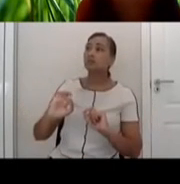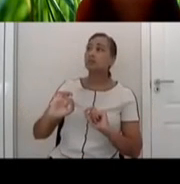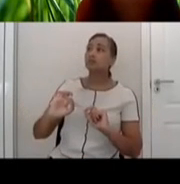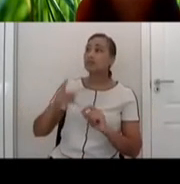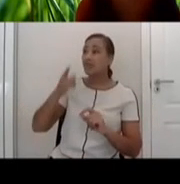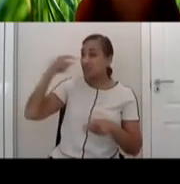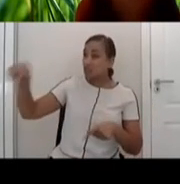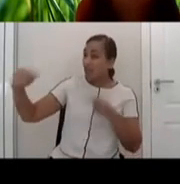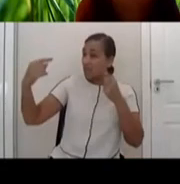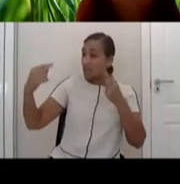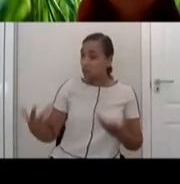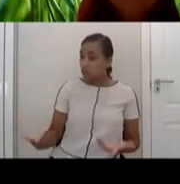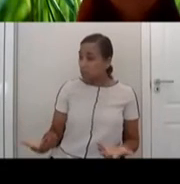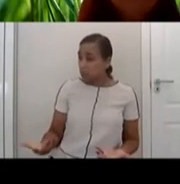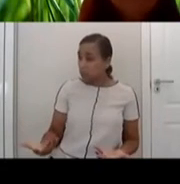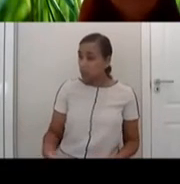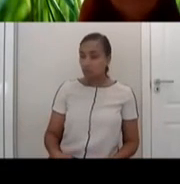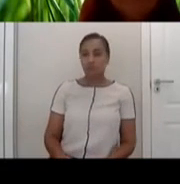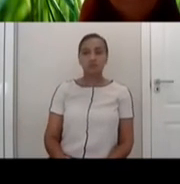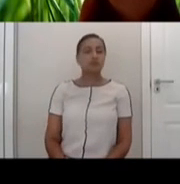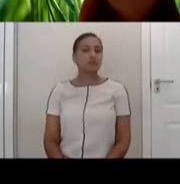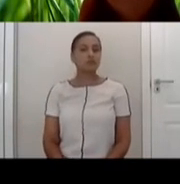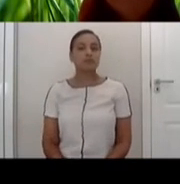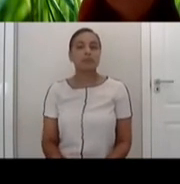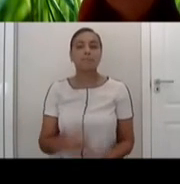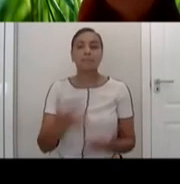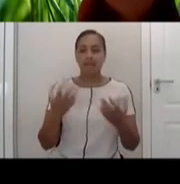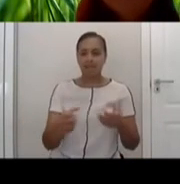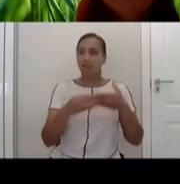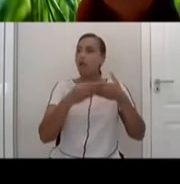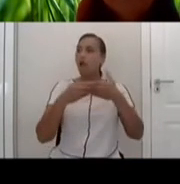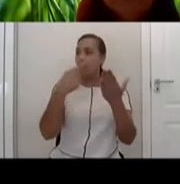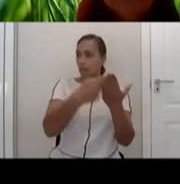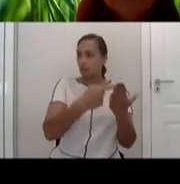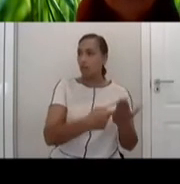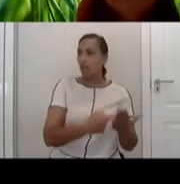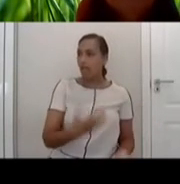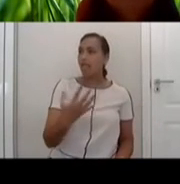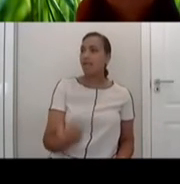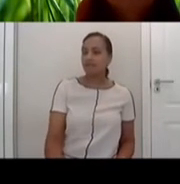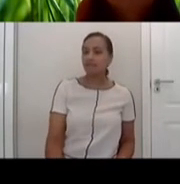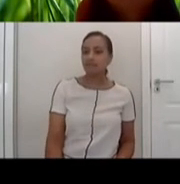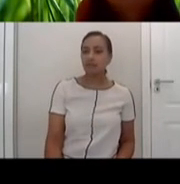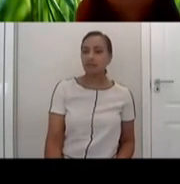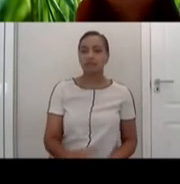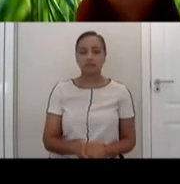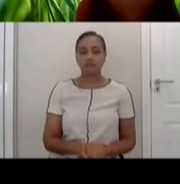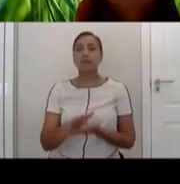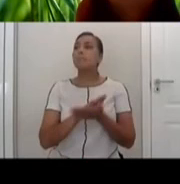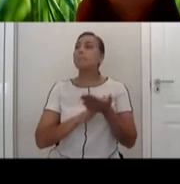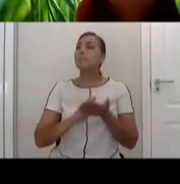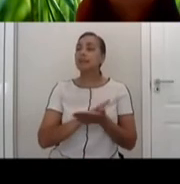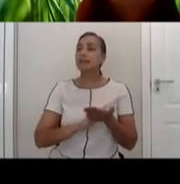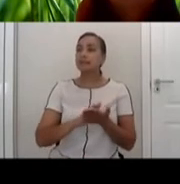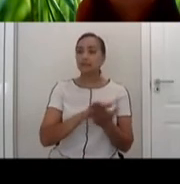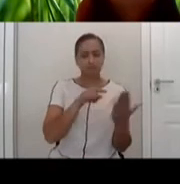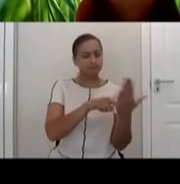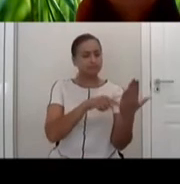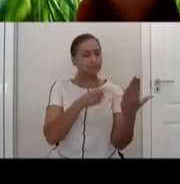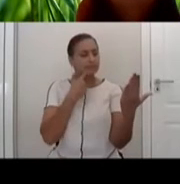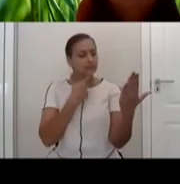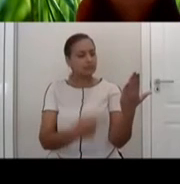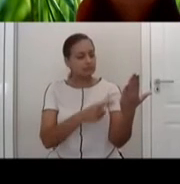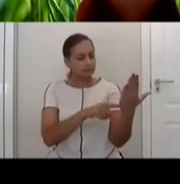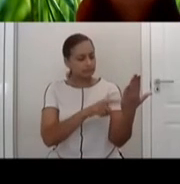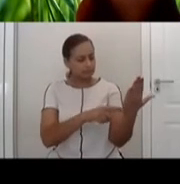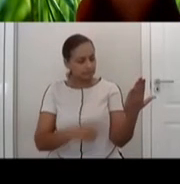challenged? Yeah, the current guidance does, you know, note and is very much